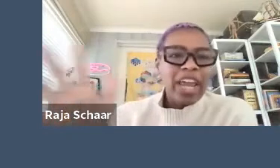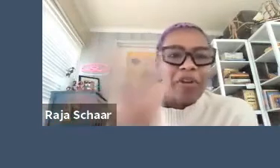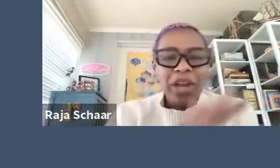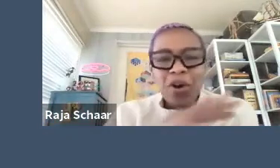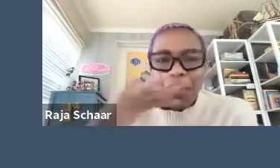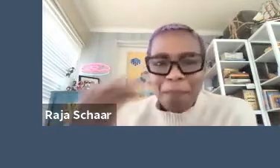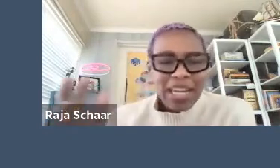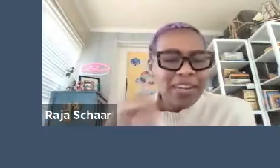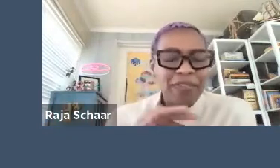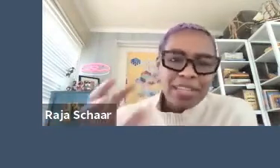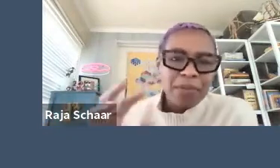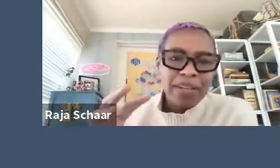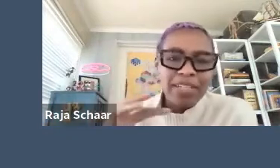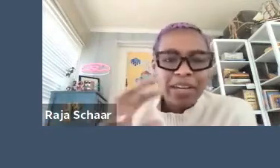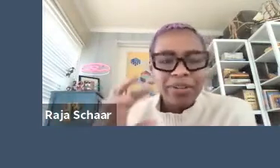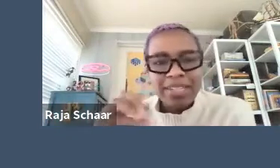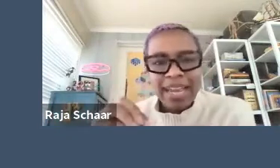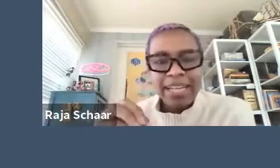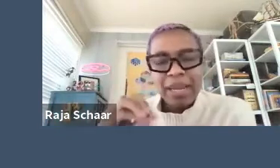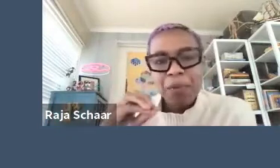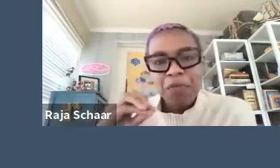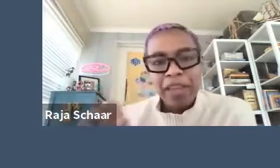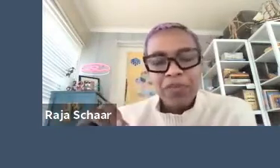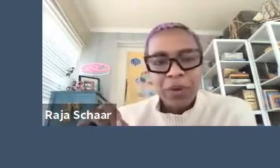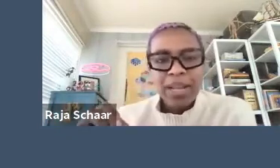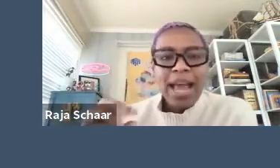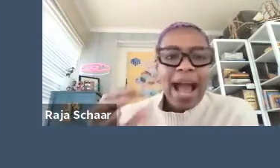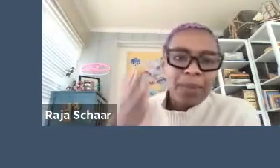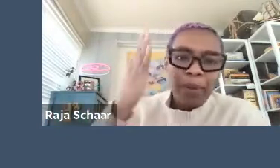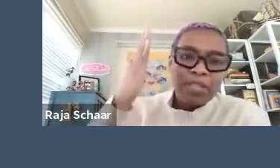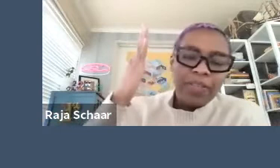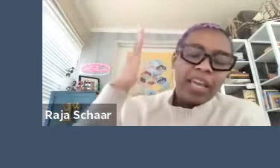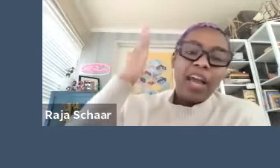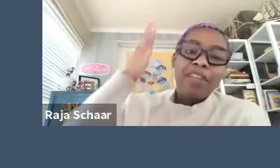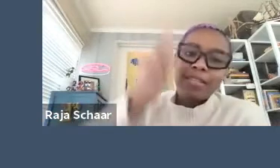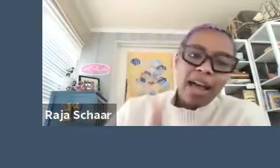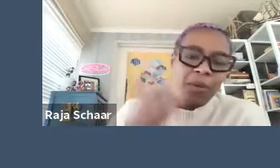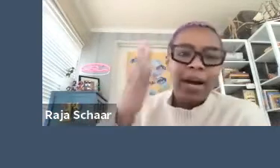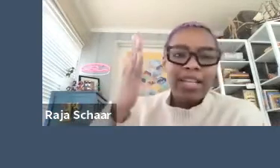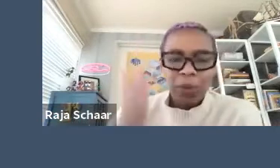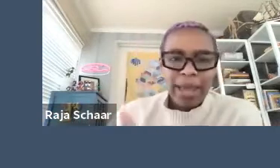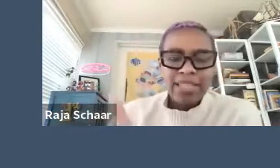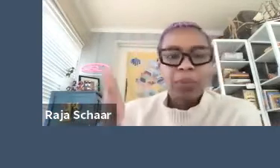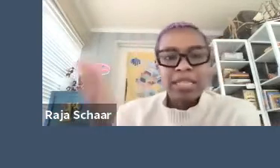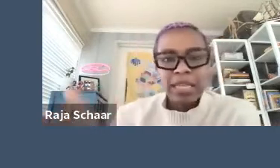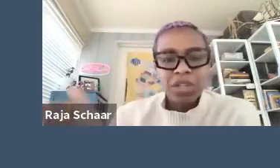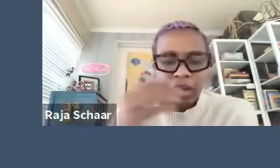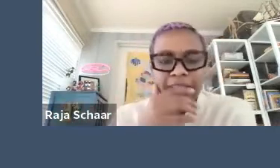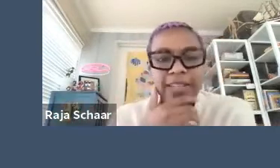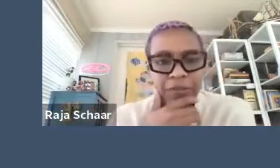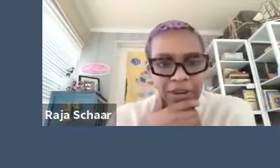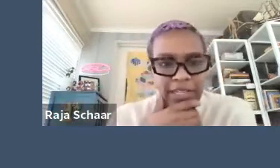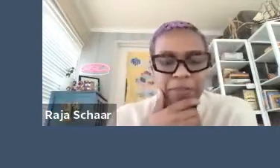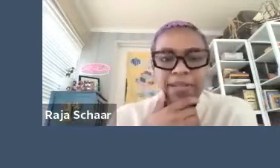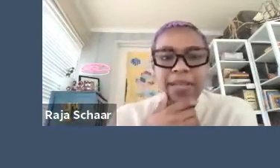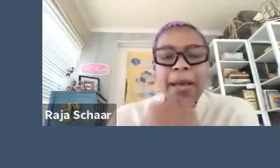you're layering over many different disciplines to understand and move things forward, as opposed to thinking of the silo-wise ways that we teach a lot of